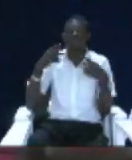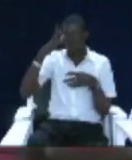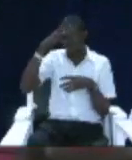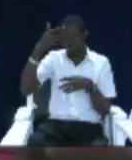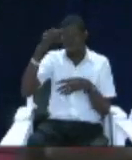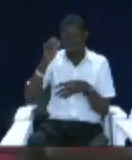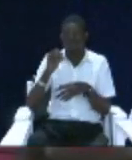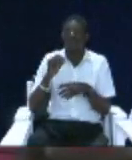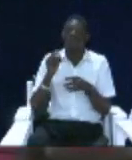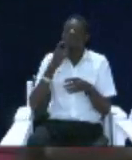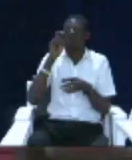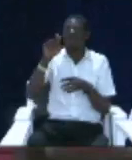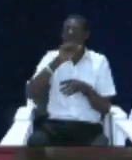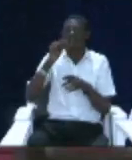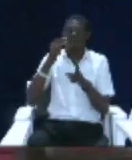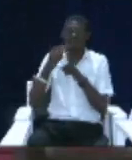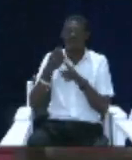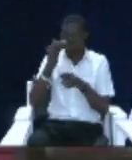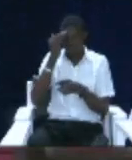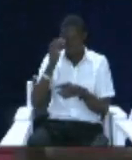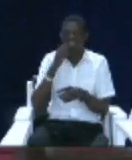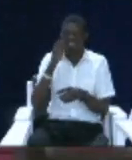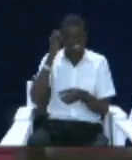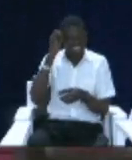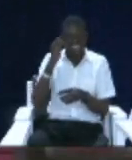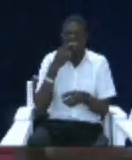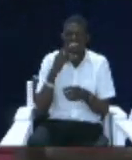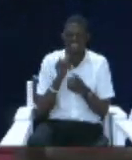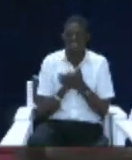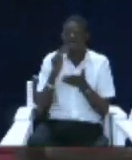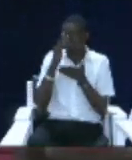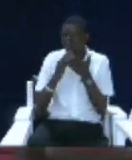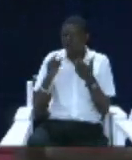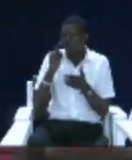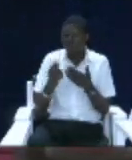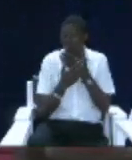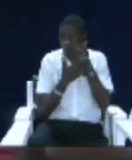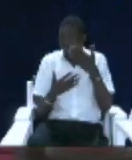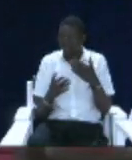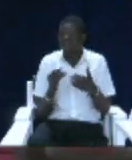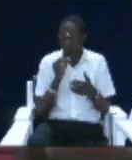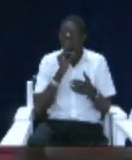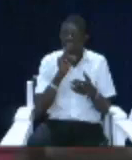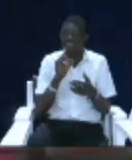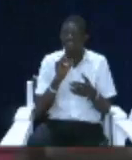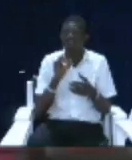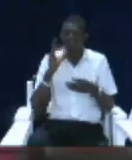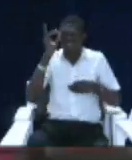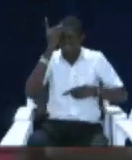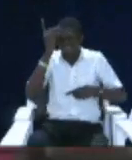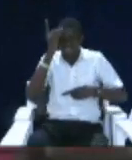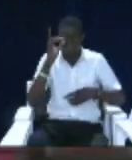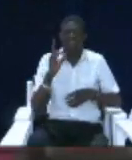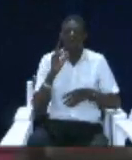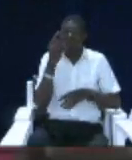Joe, gave a word of knowledge. He said that somebody's blood is diseased, and the